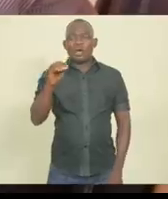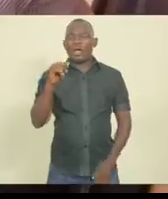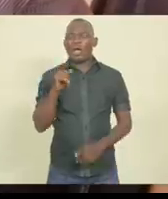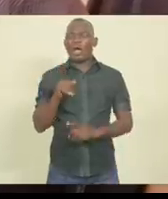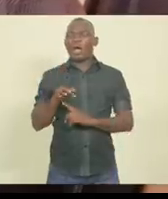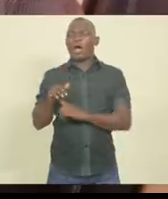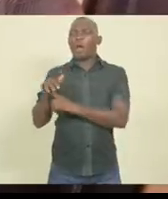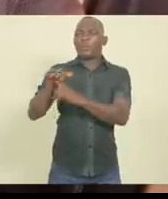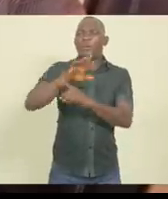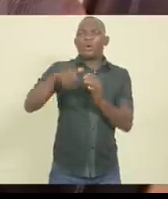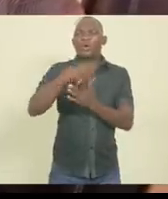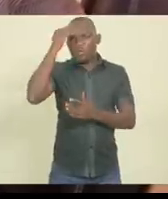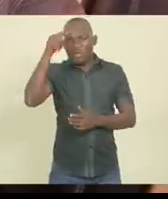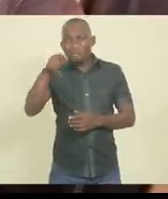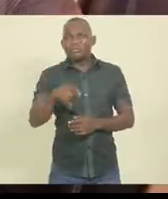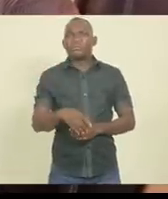world.